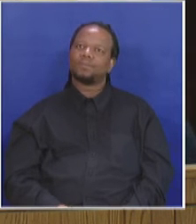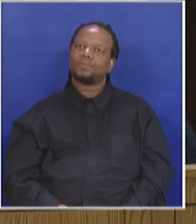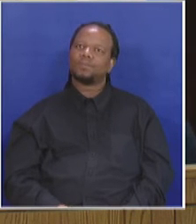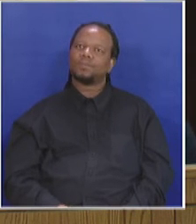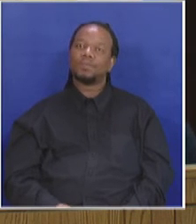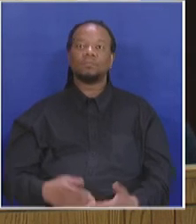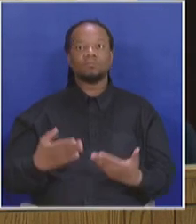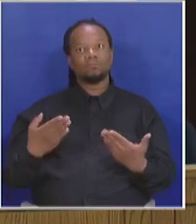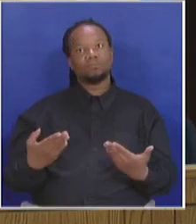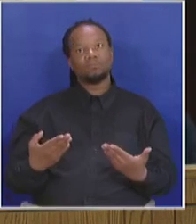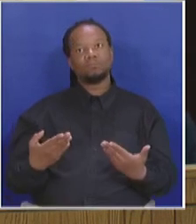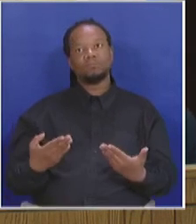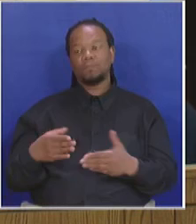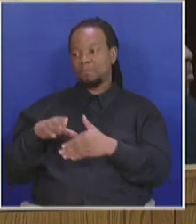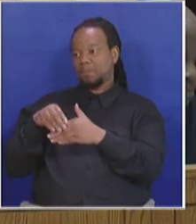Honorable Mateis.